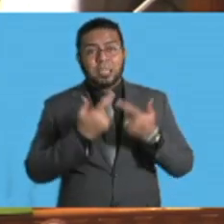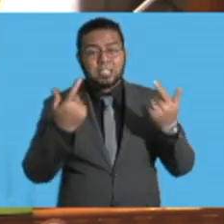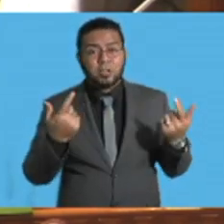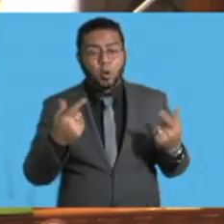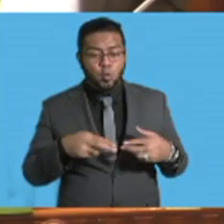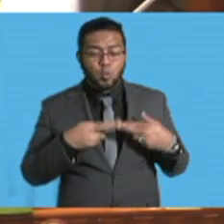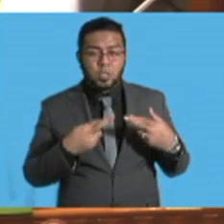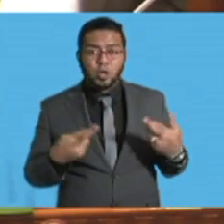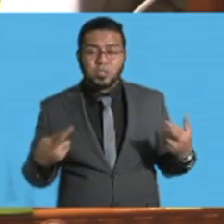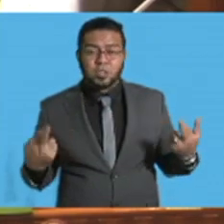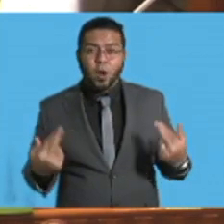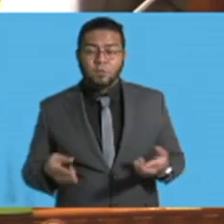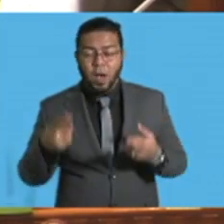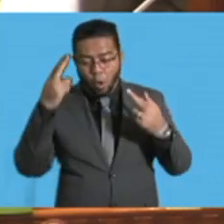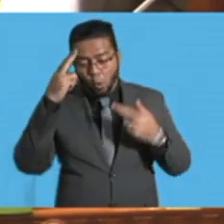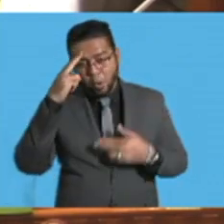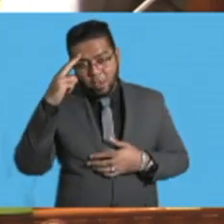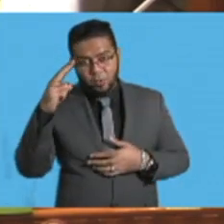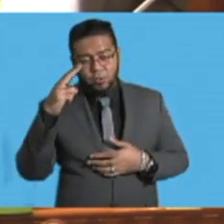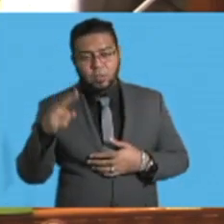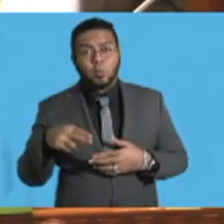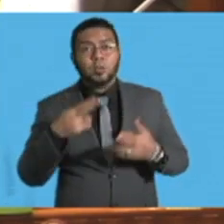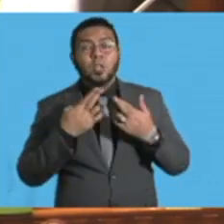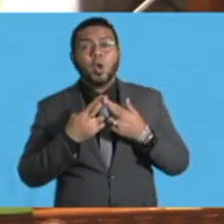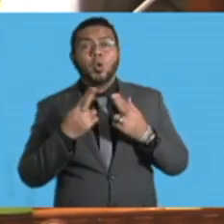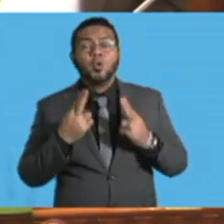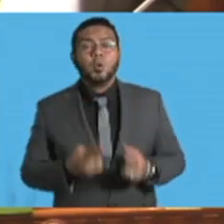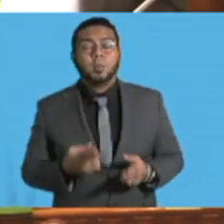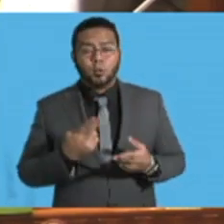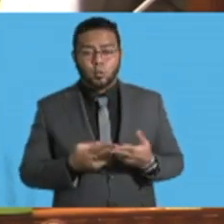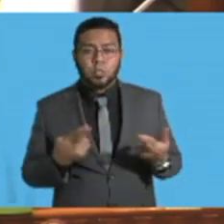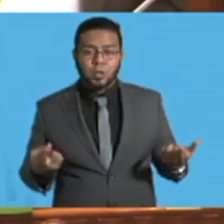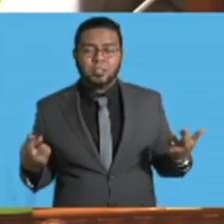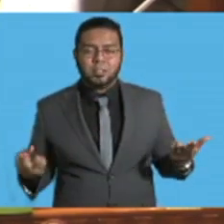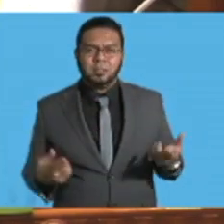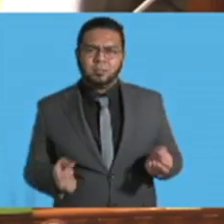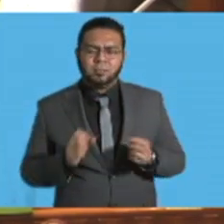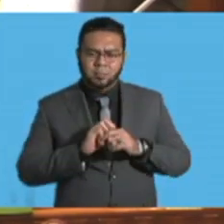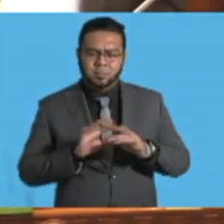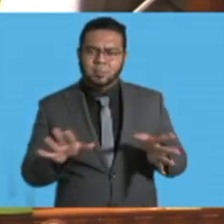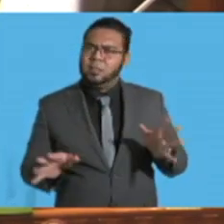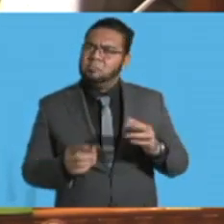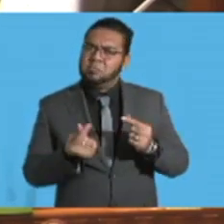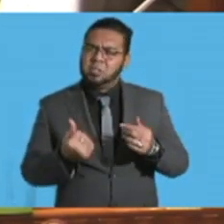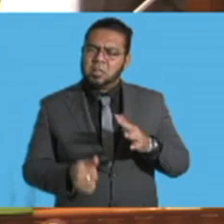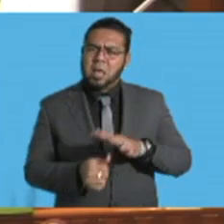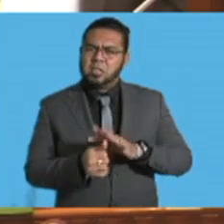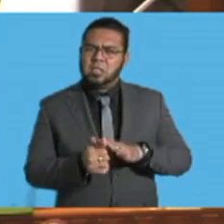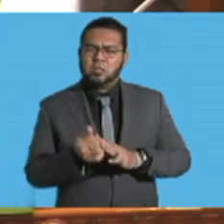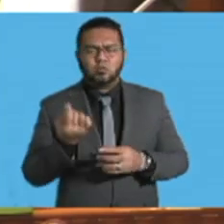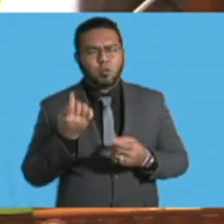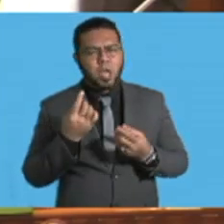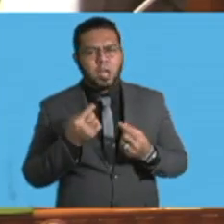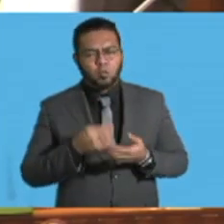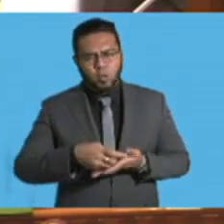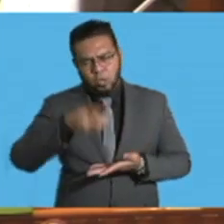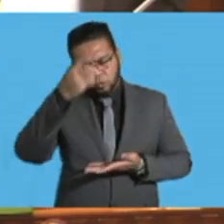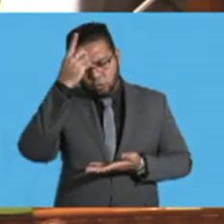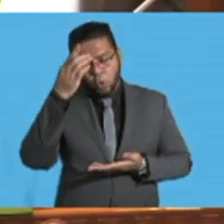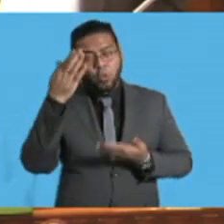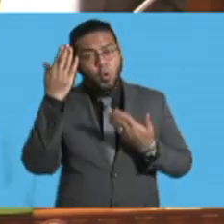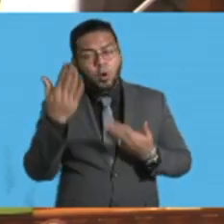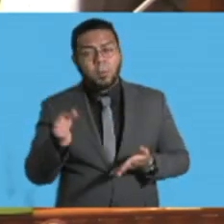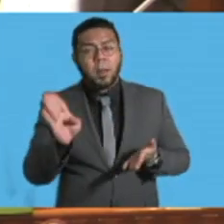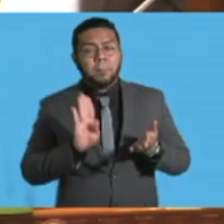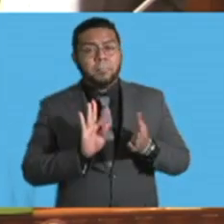nation, which is human resources, have vast, fair and easy access to education. The Honorable Prime